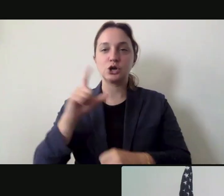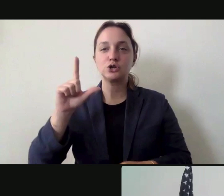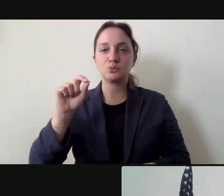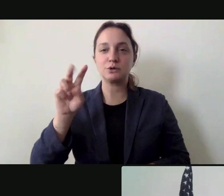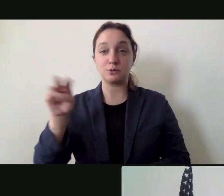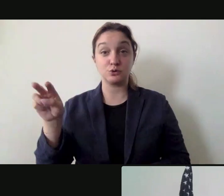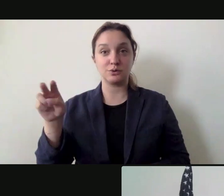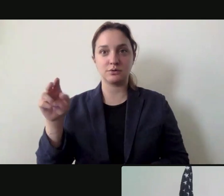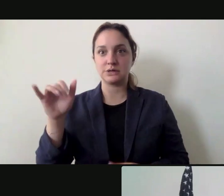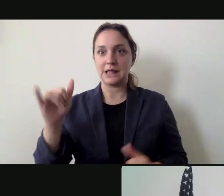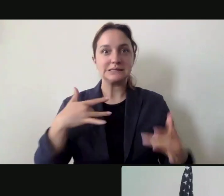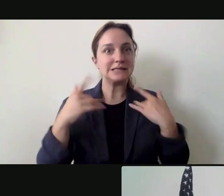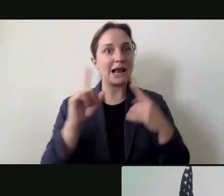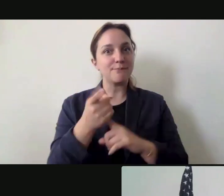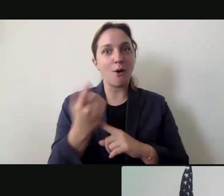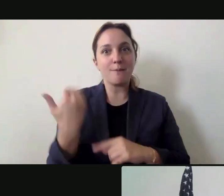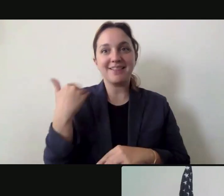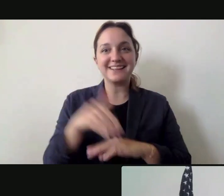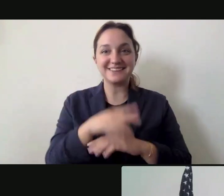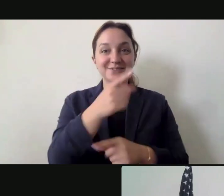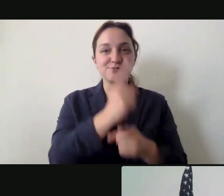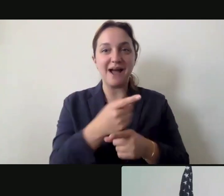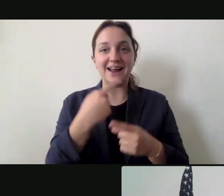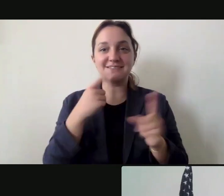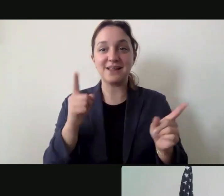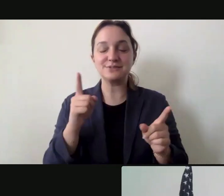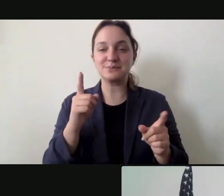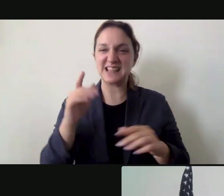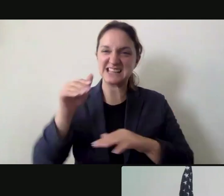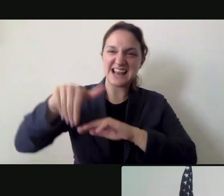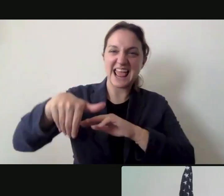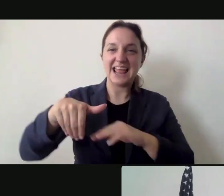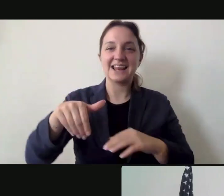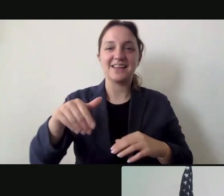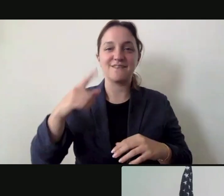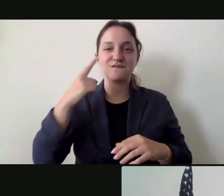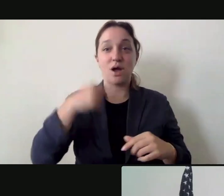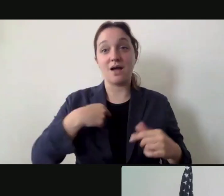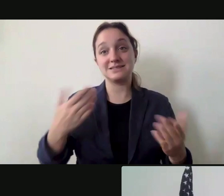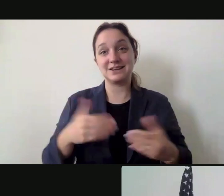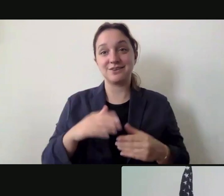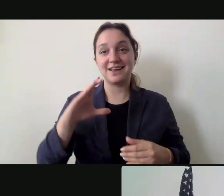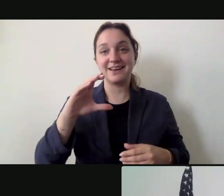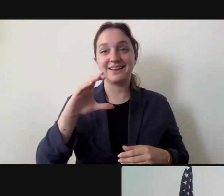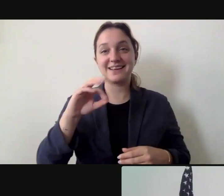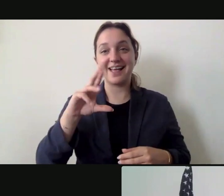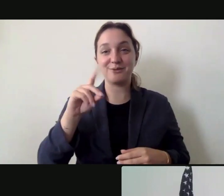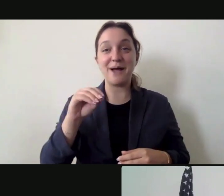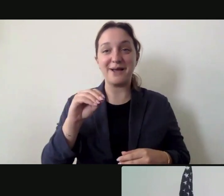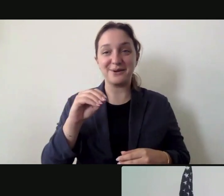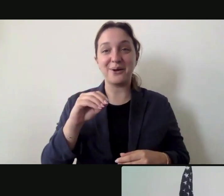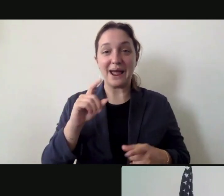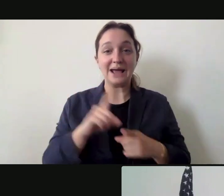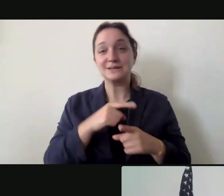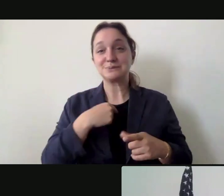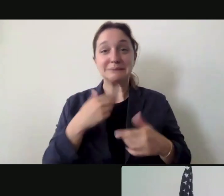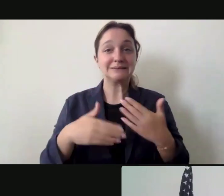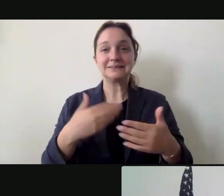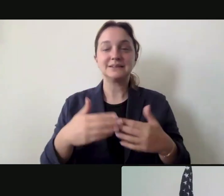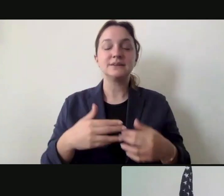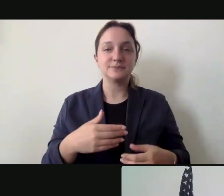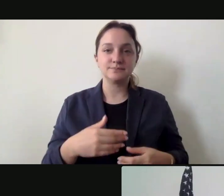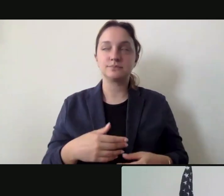yesterday when that was announced. As you noted, it was a late night for us here in Colorado as we poured through that. It